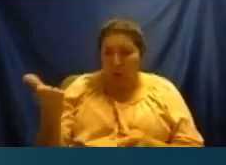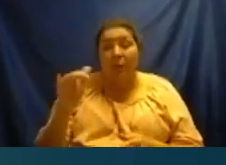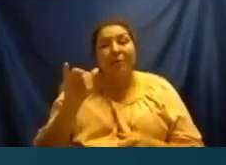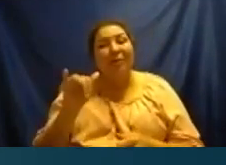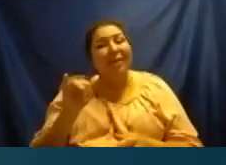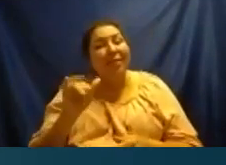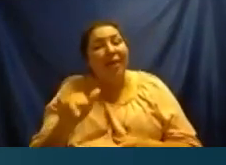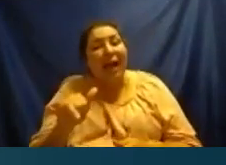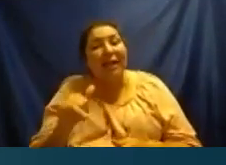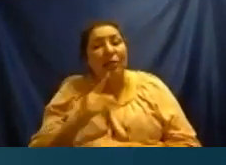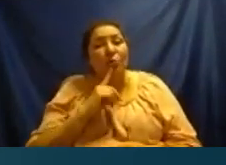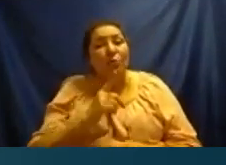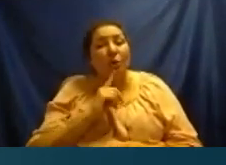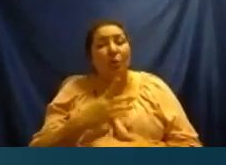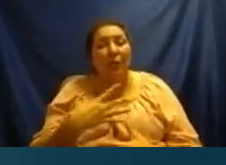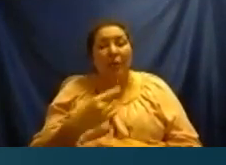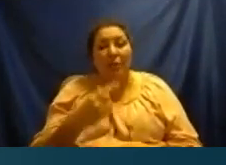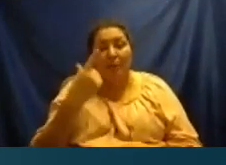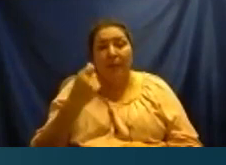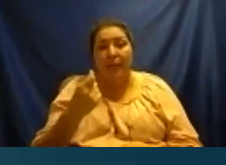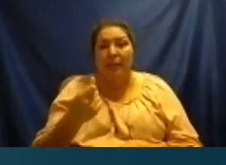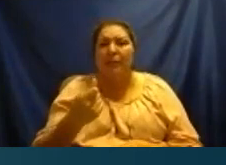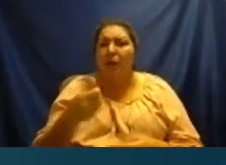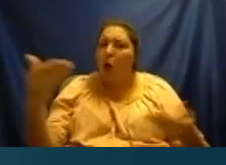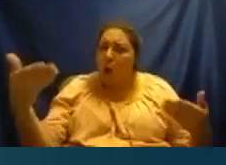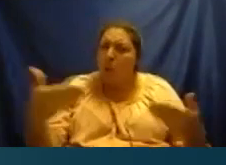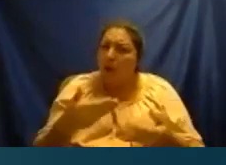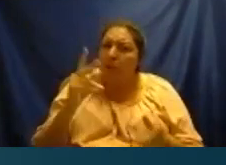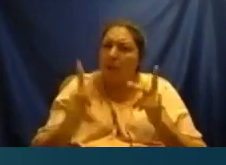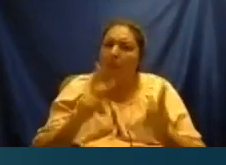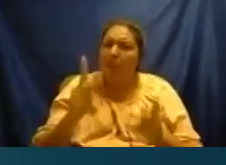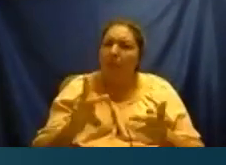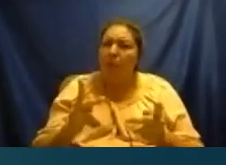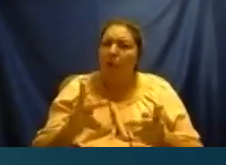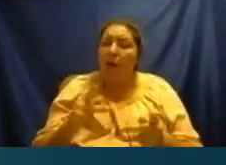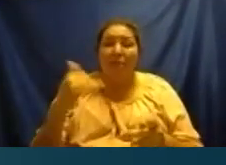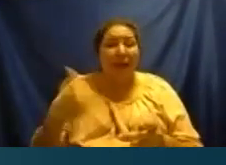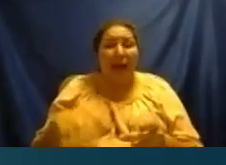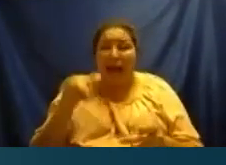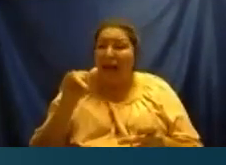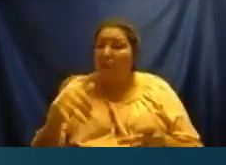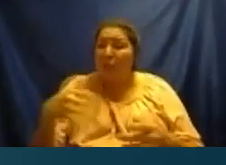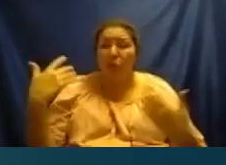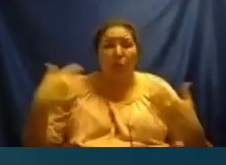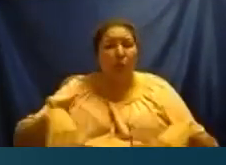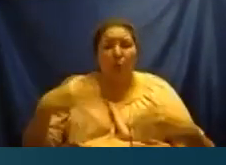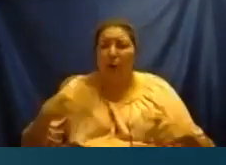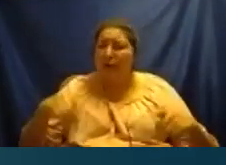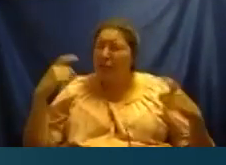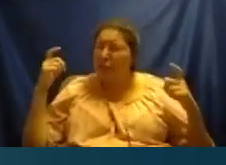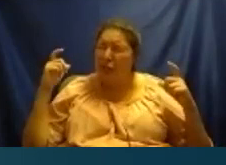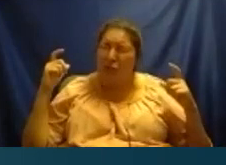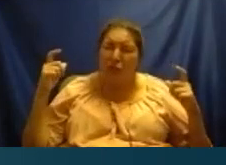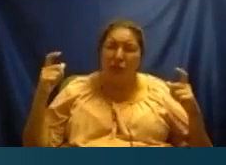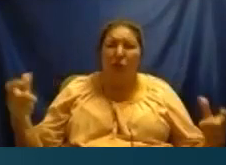thing, because hospitality was a huge part of the ancient Mideast